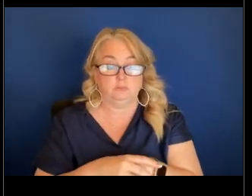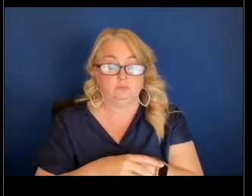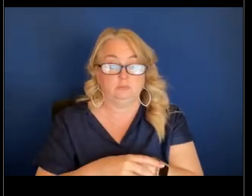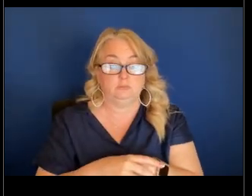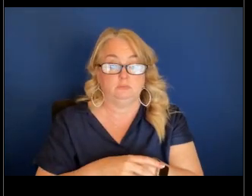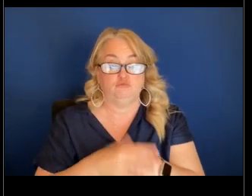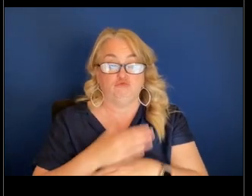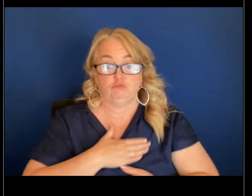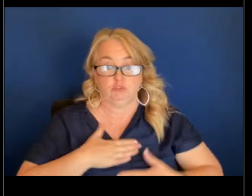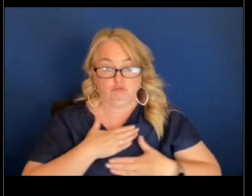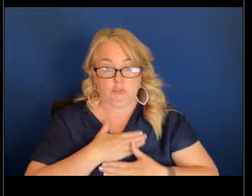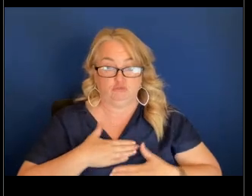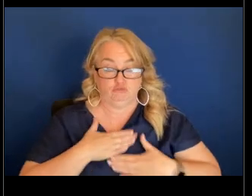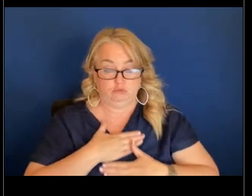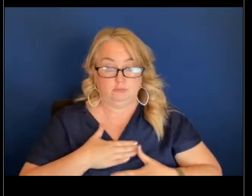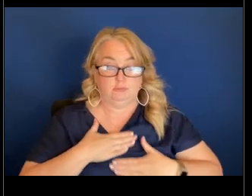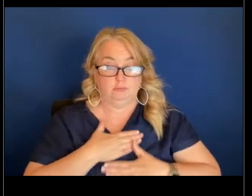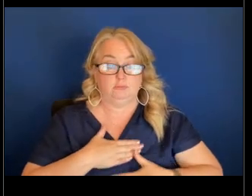recreation areas,